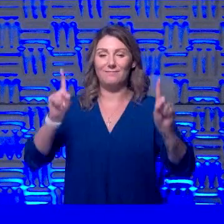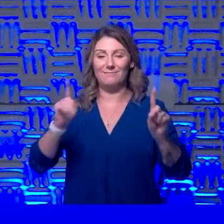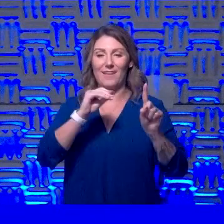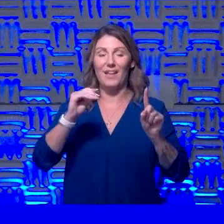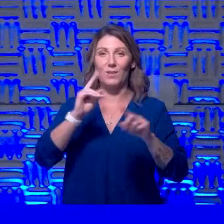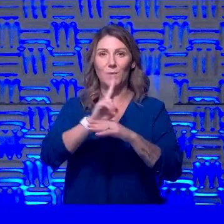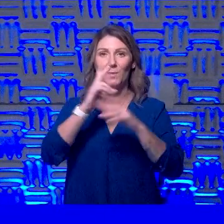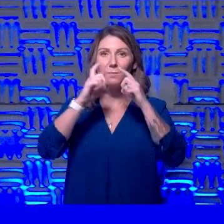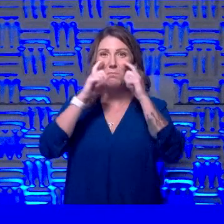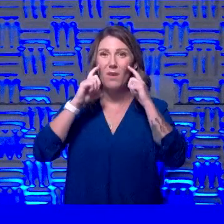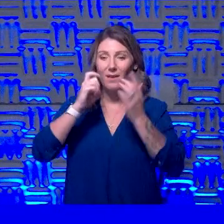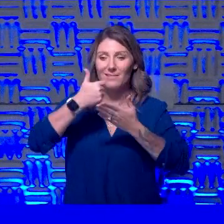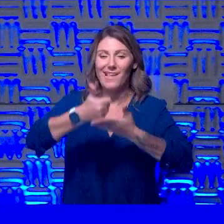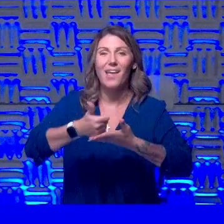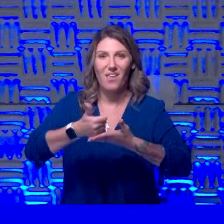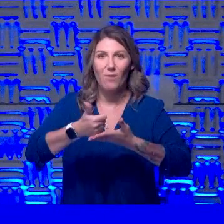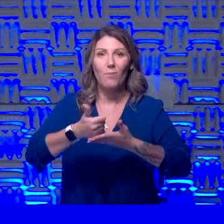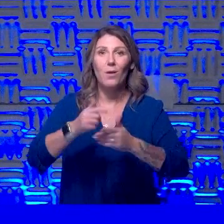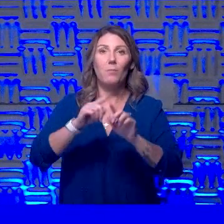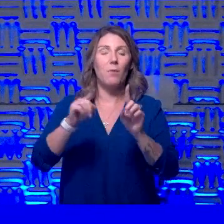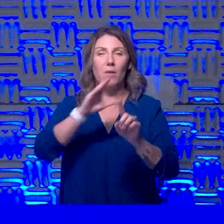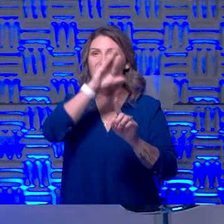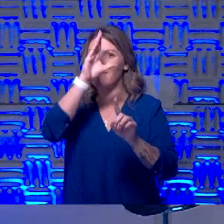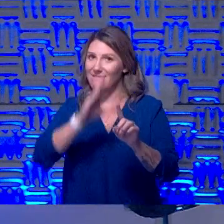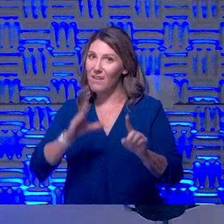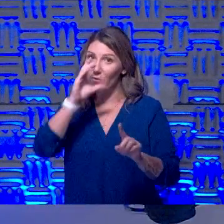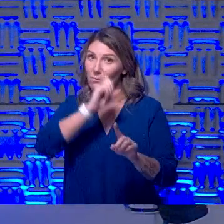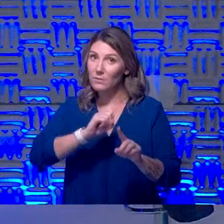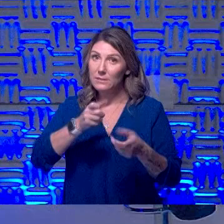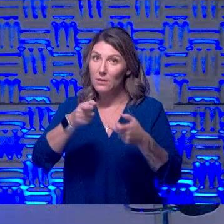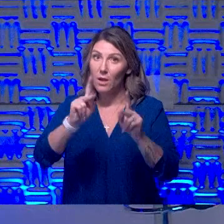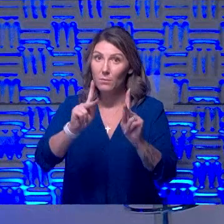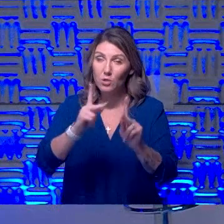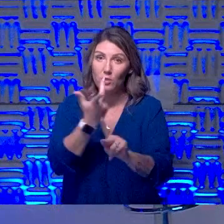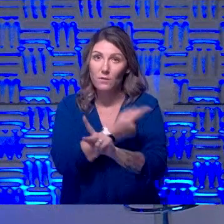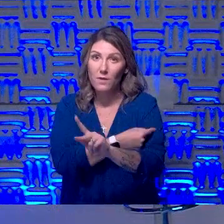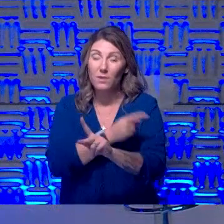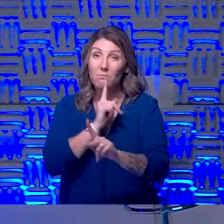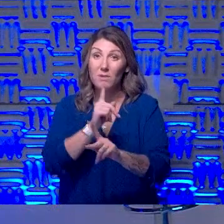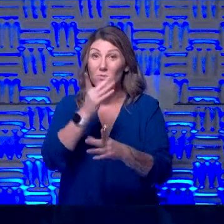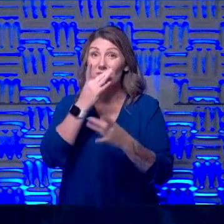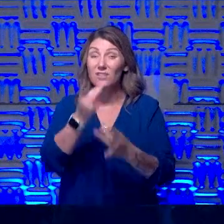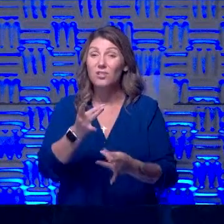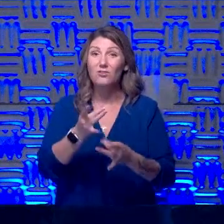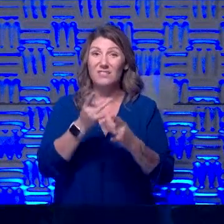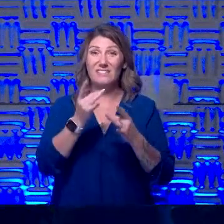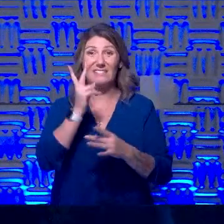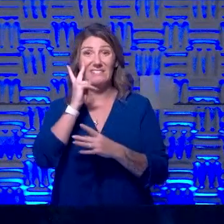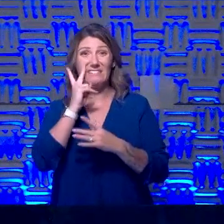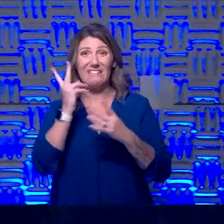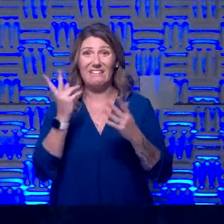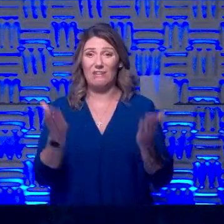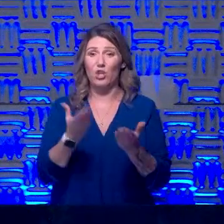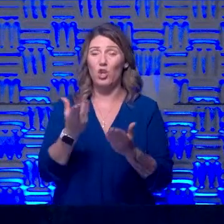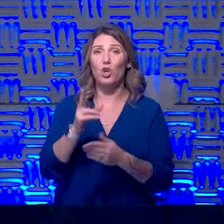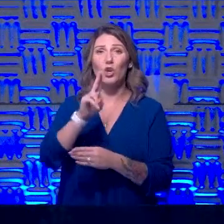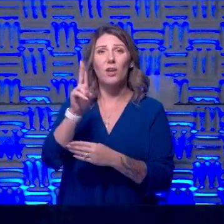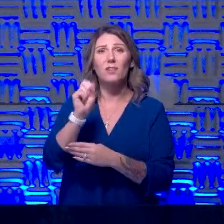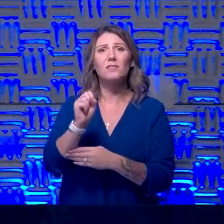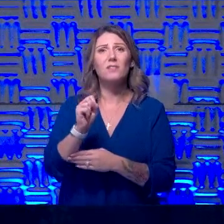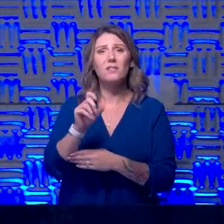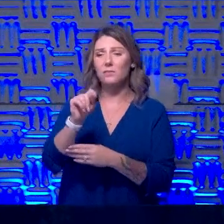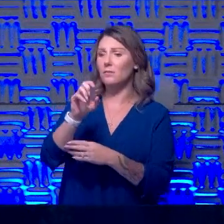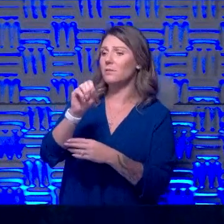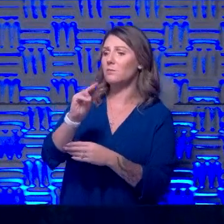well. But again, we never do want to miss an opportunity to vaccinate. Yeah, so that'll be an interesting thing to see what happens here in the United States. Tom, Herb, any thought about